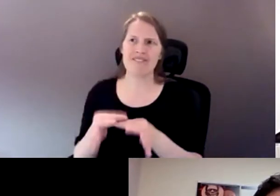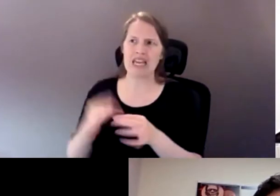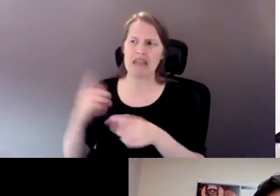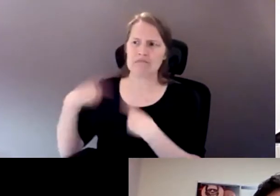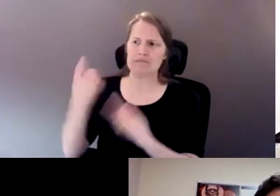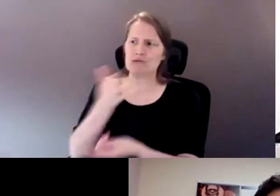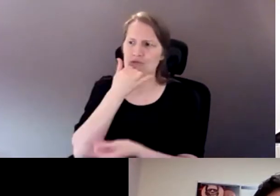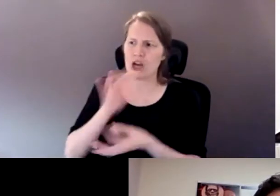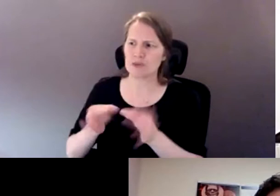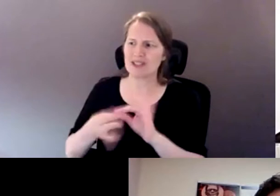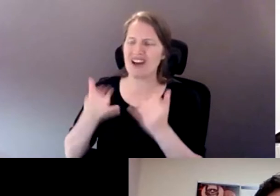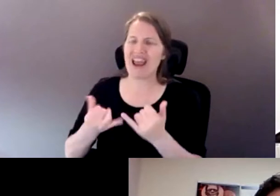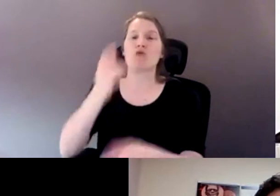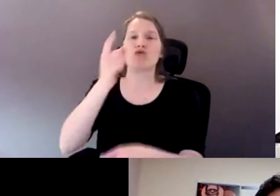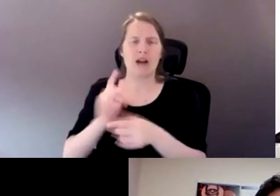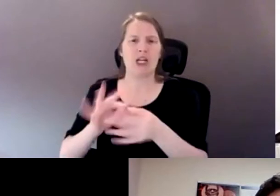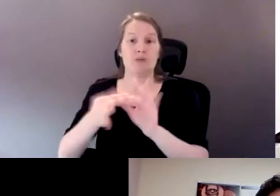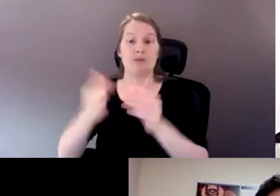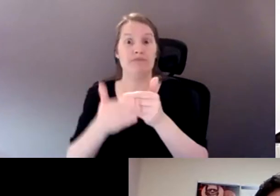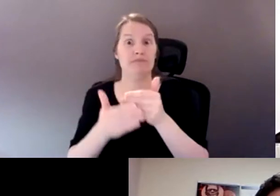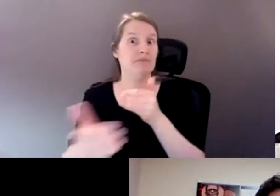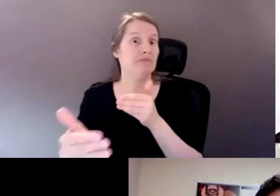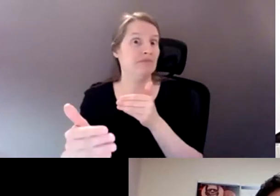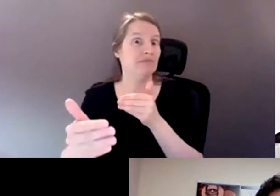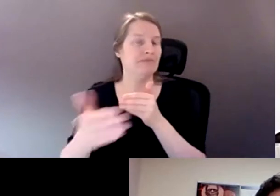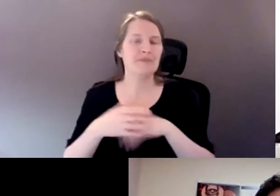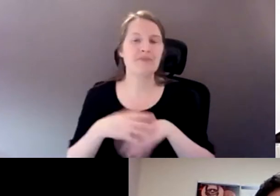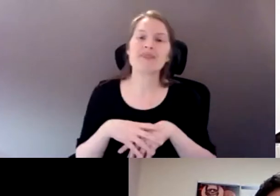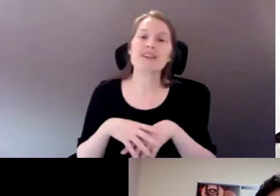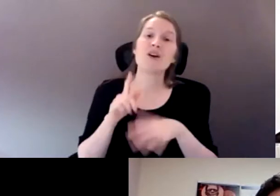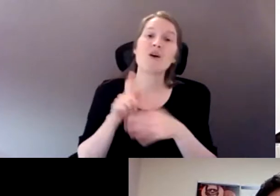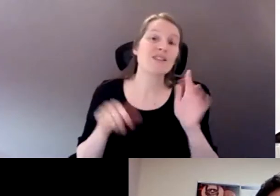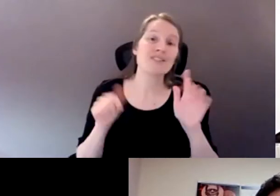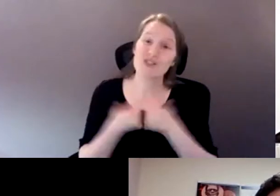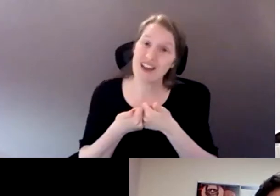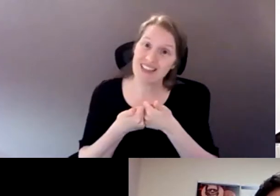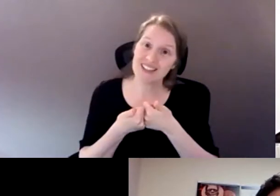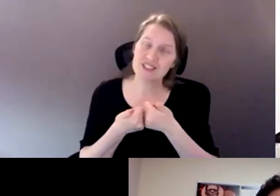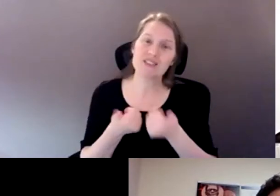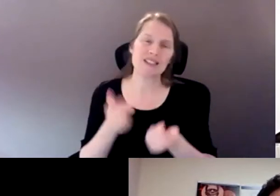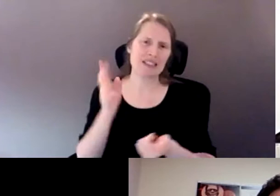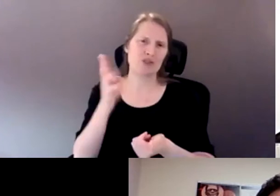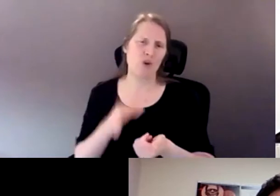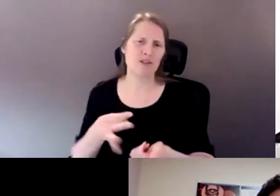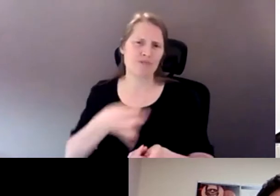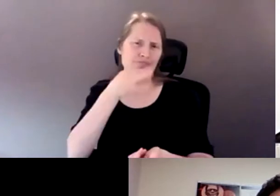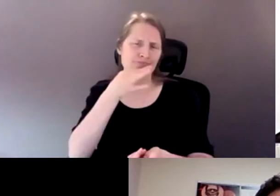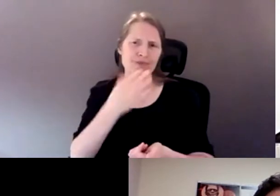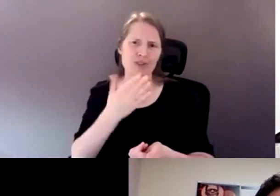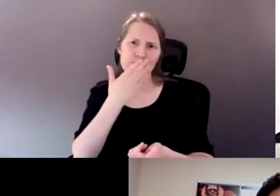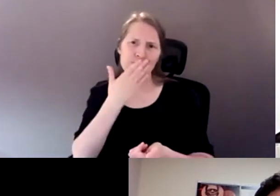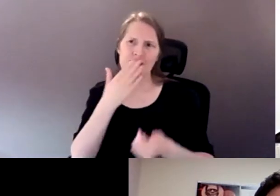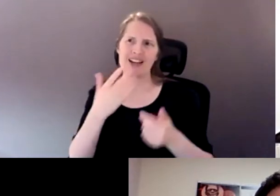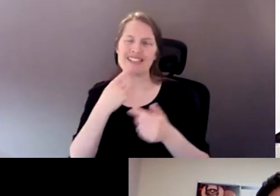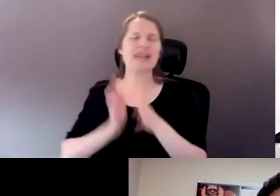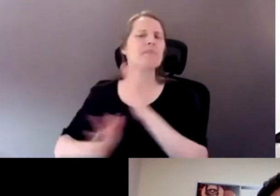new stories. The challenge is that historians were very good at saying, oh, no. Back